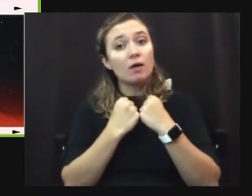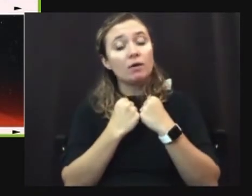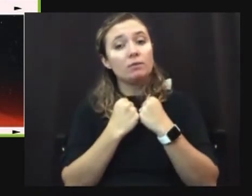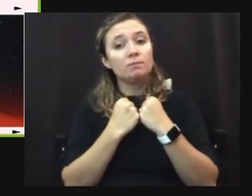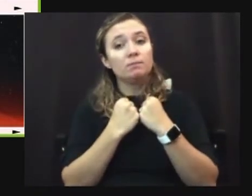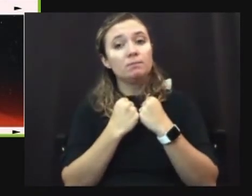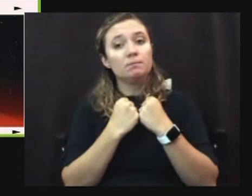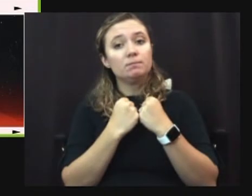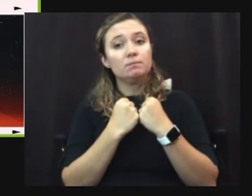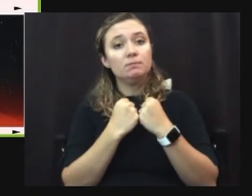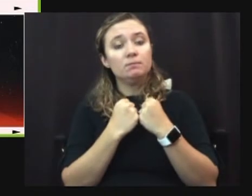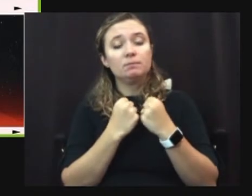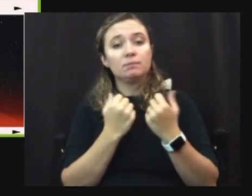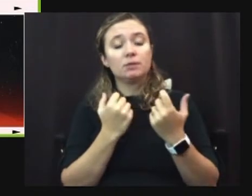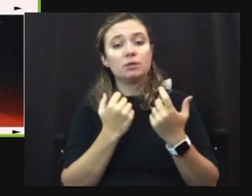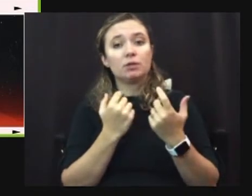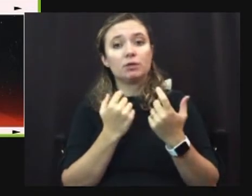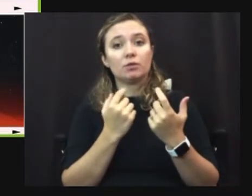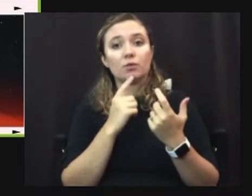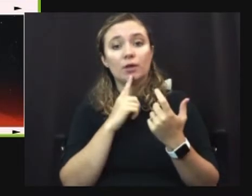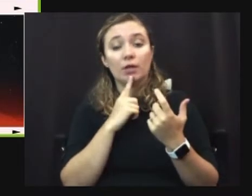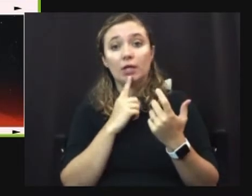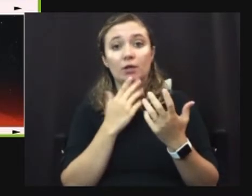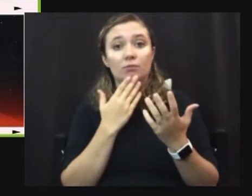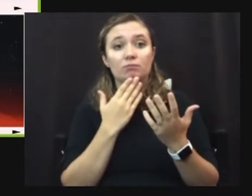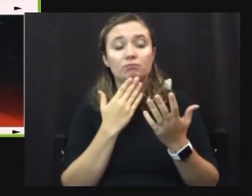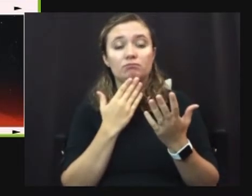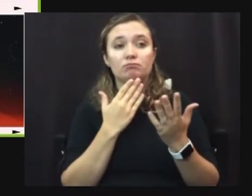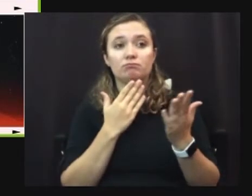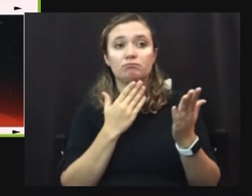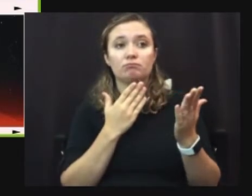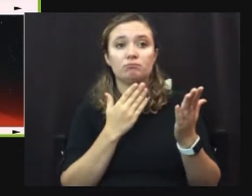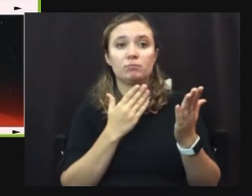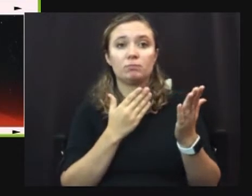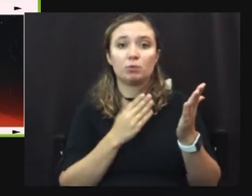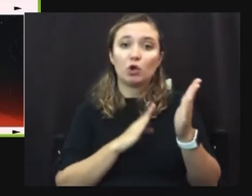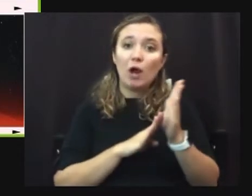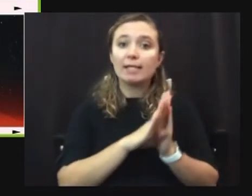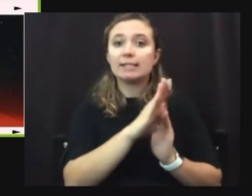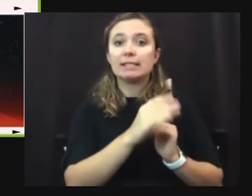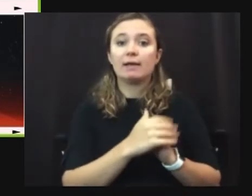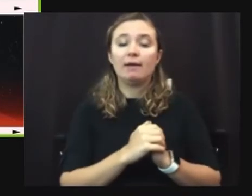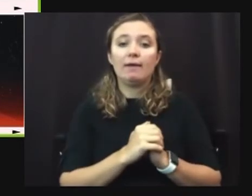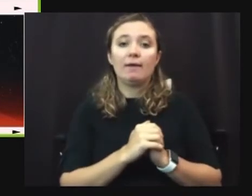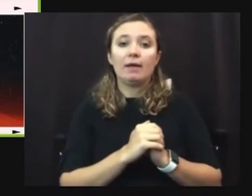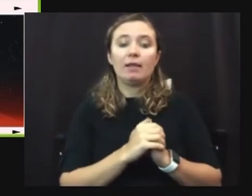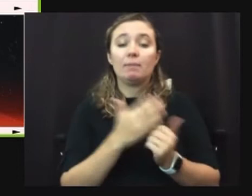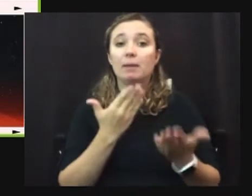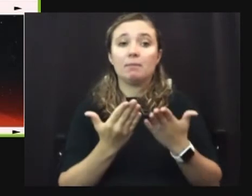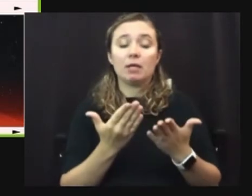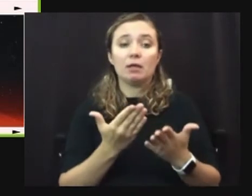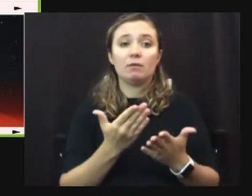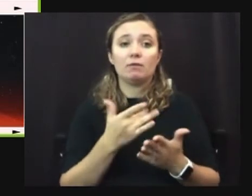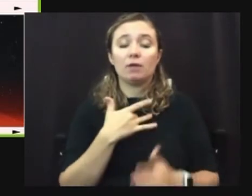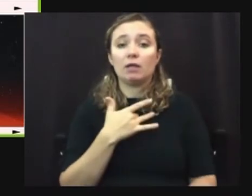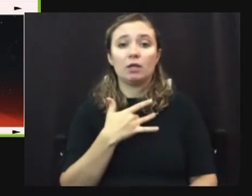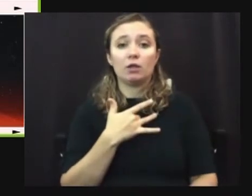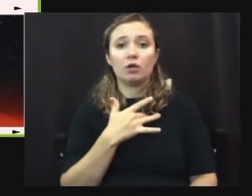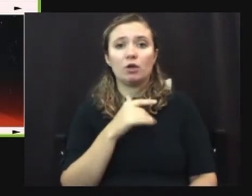are extremely progressive. They might feel and believe that they are anti-racist